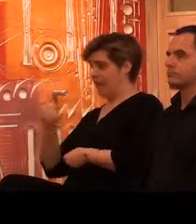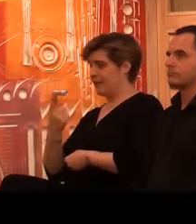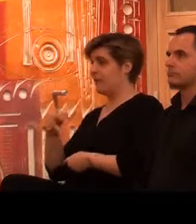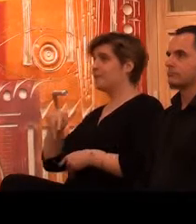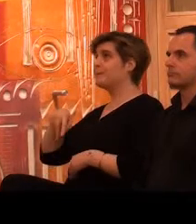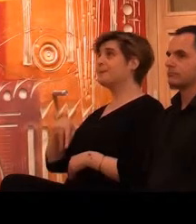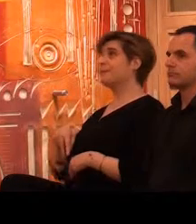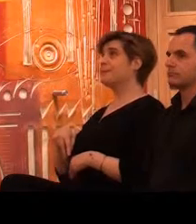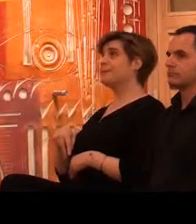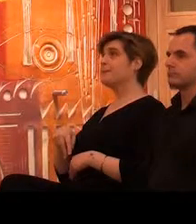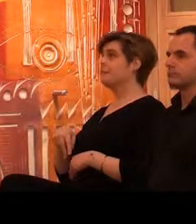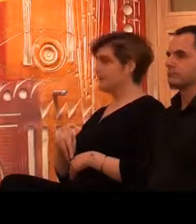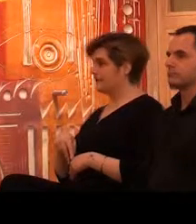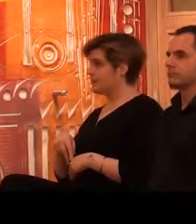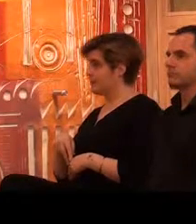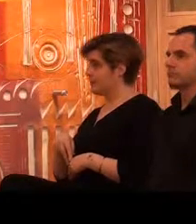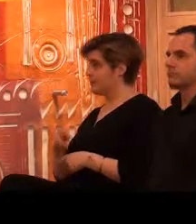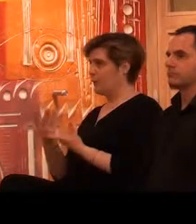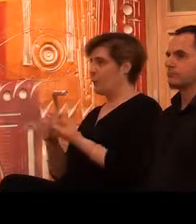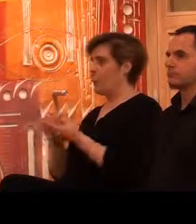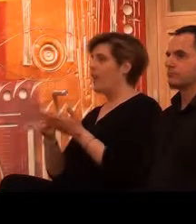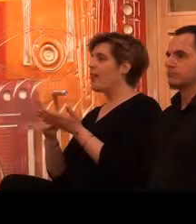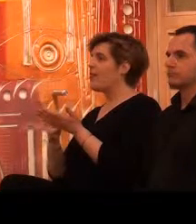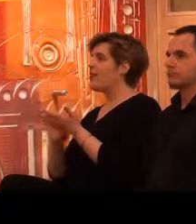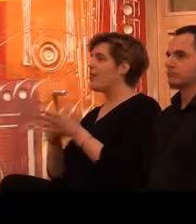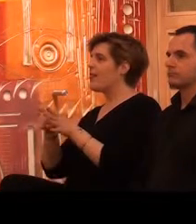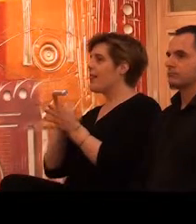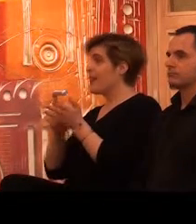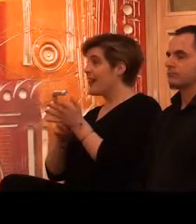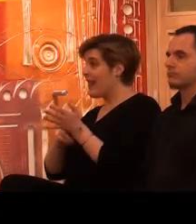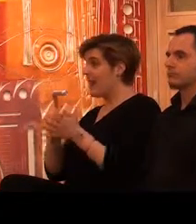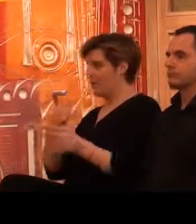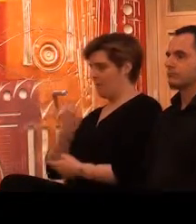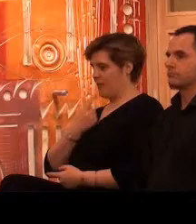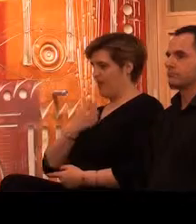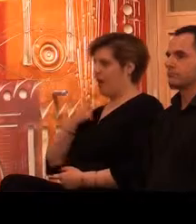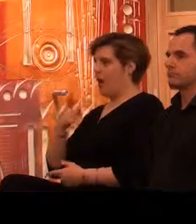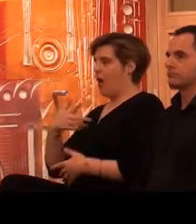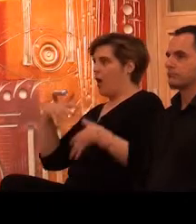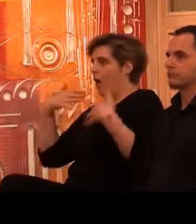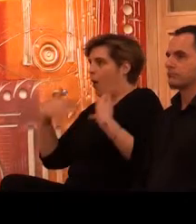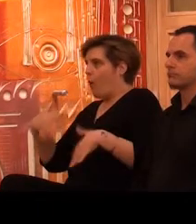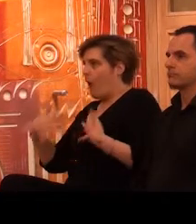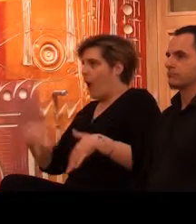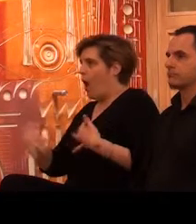with Lynn, who works in the reception class. And I was able to say, wow, what an amazing picture.